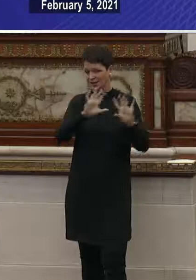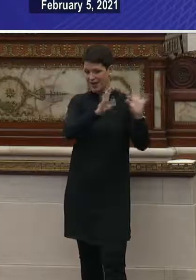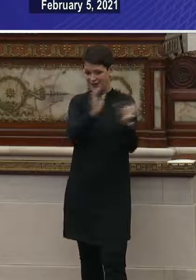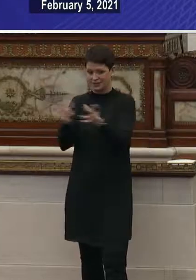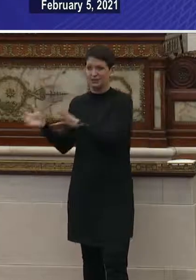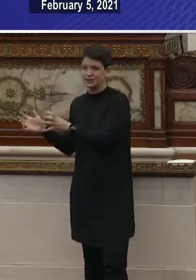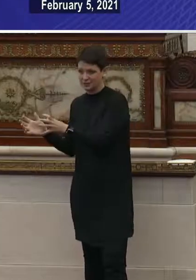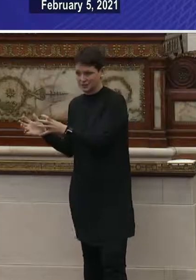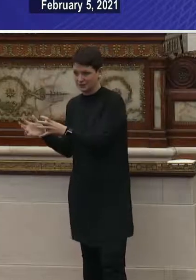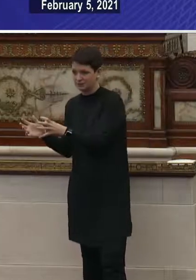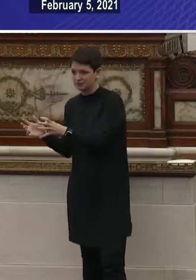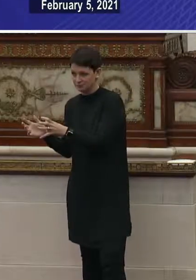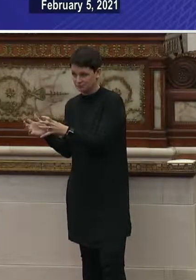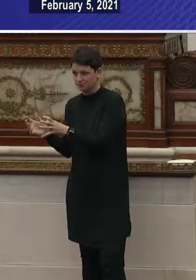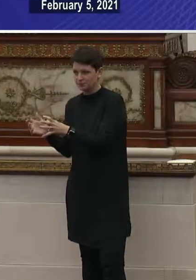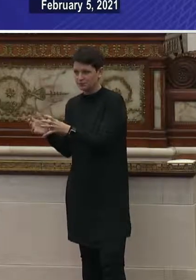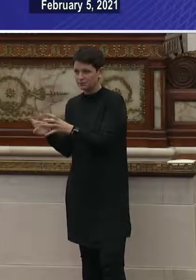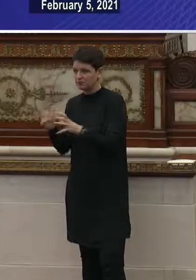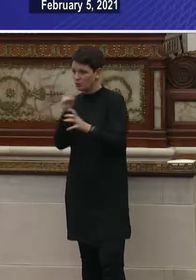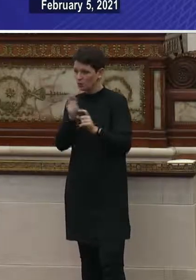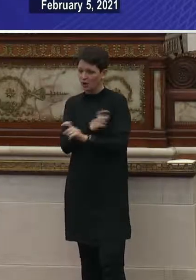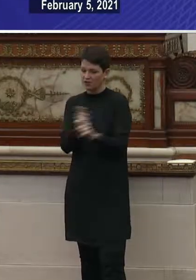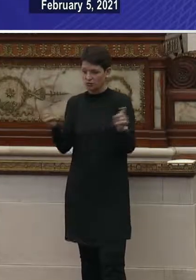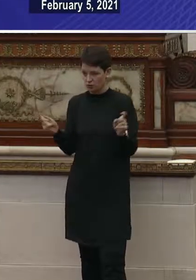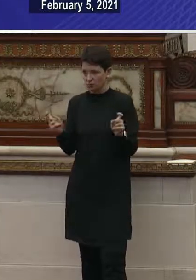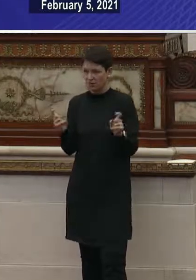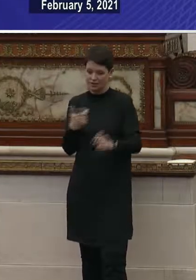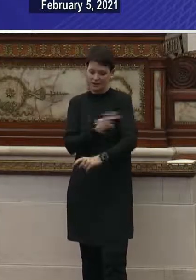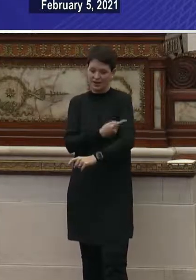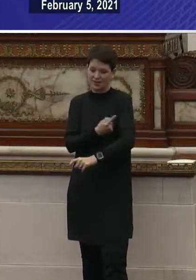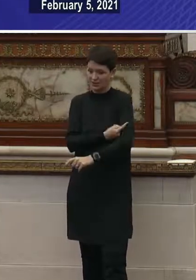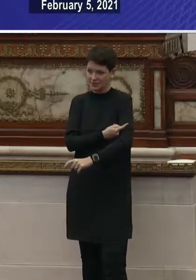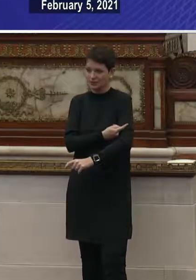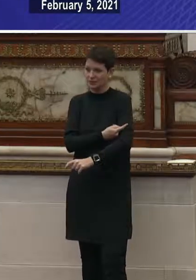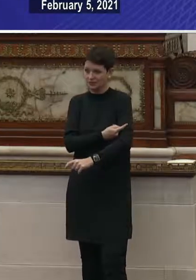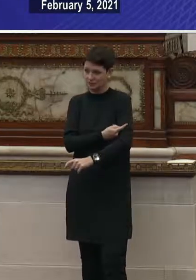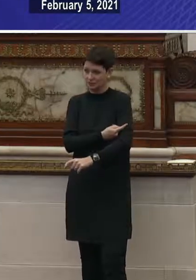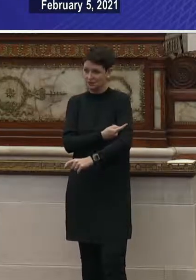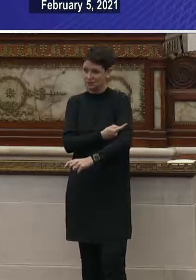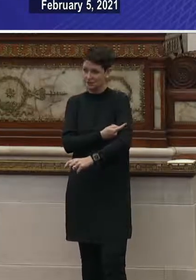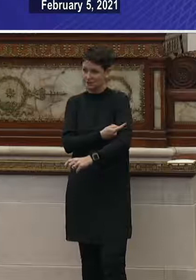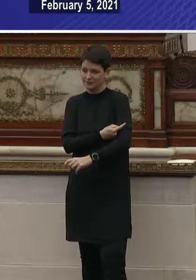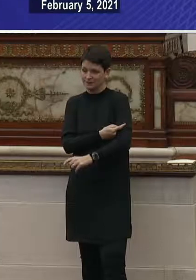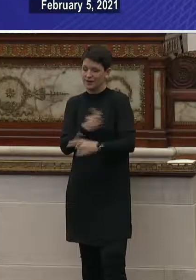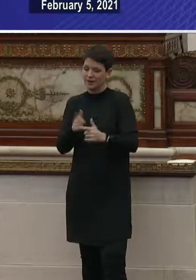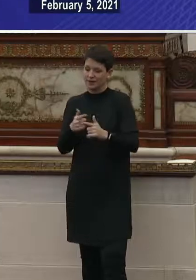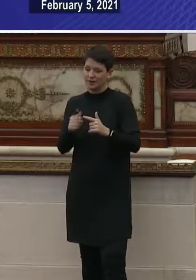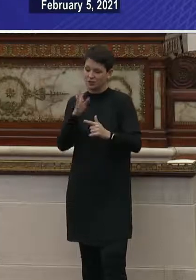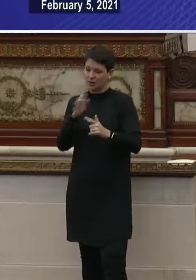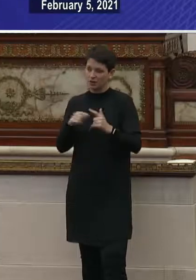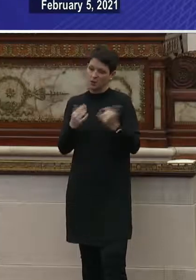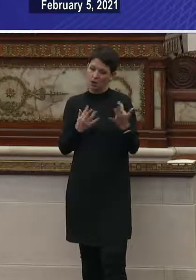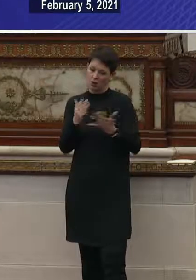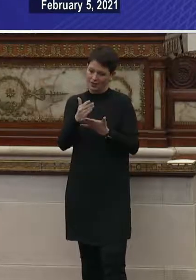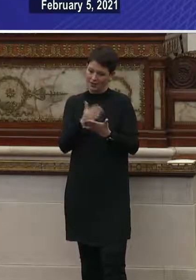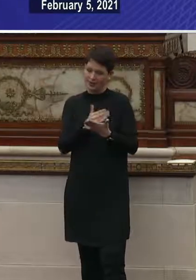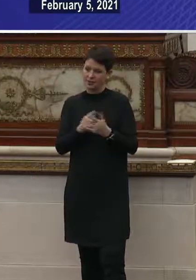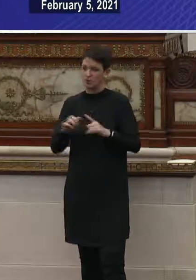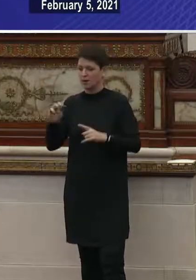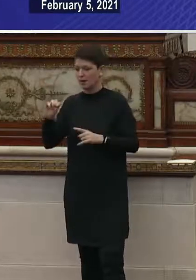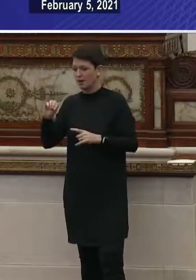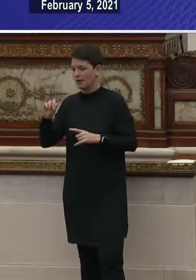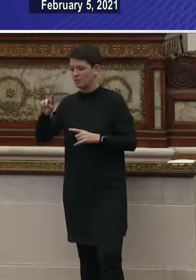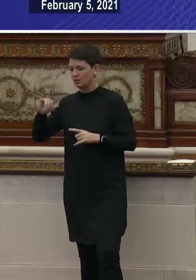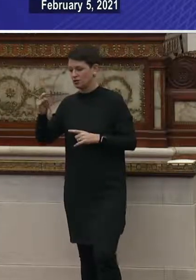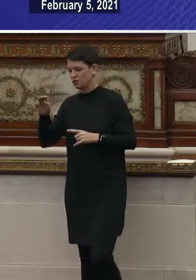entities who are distributing the vaccine. And they're talking about these waiting lists, but Mr. James Parker